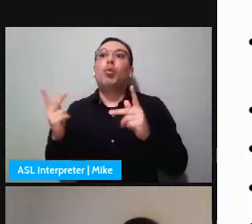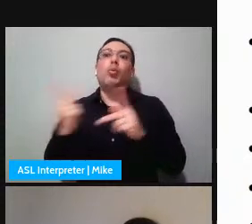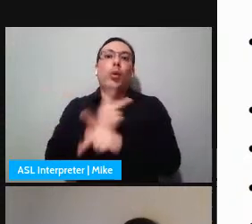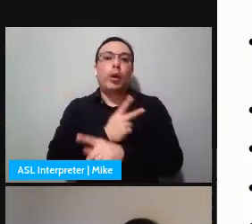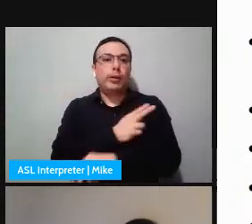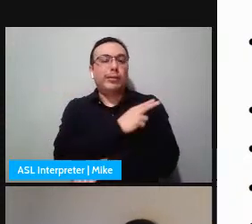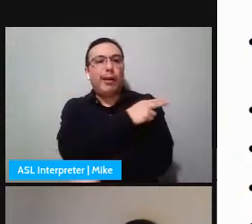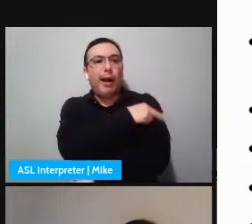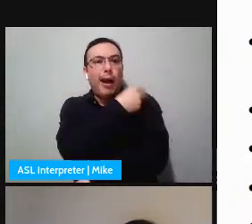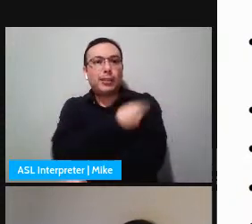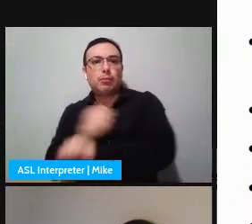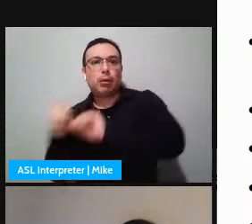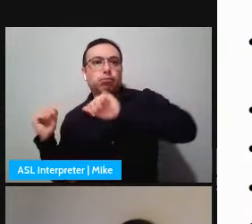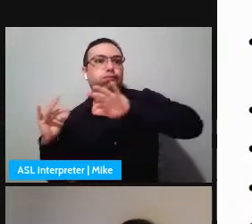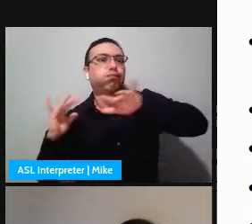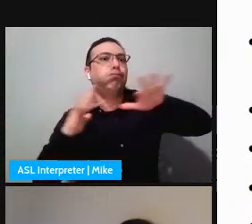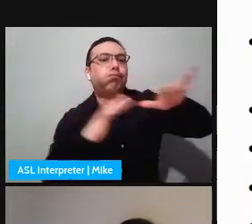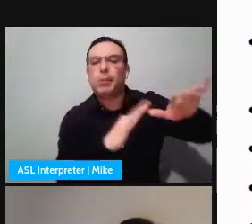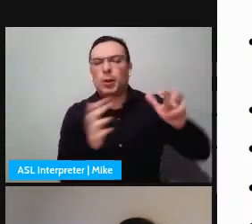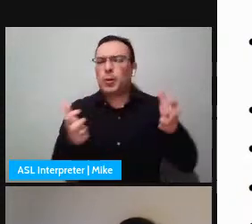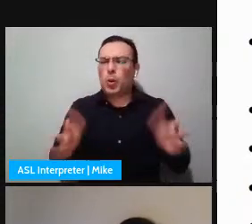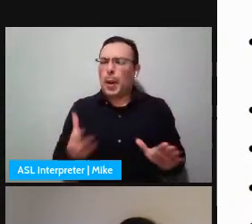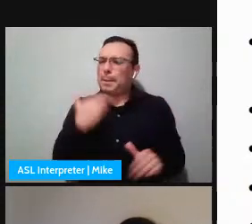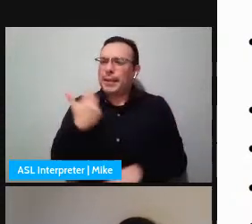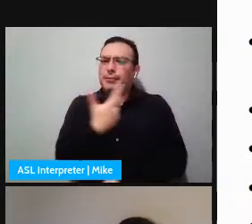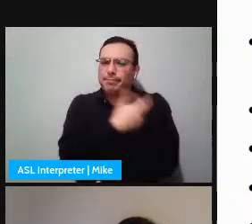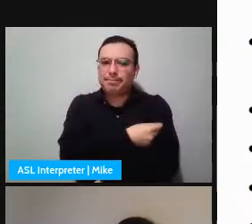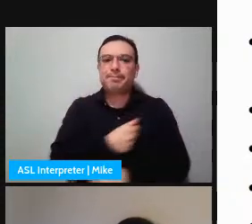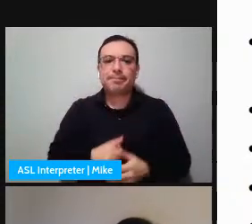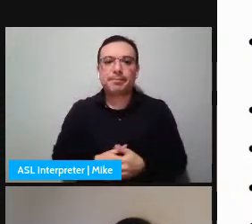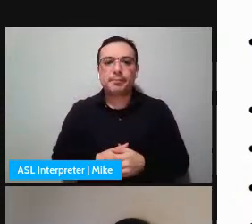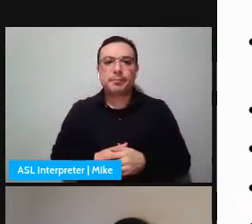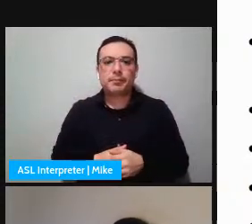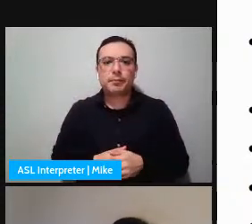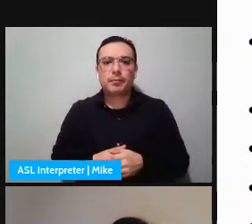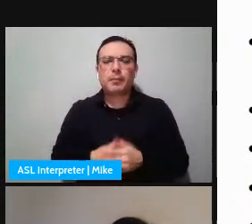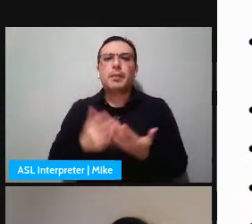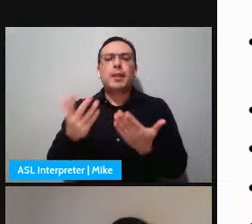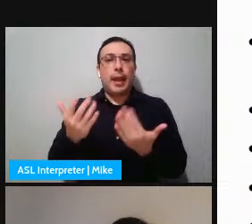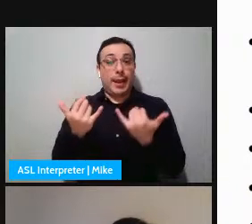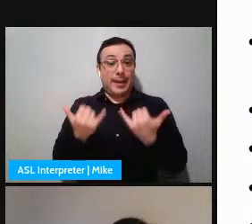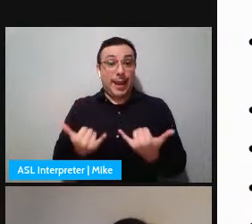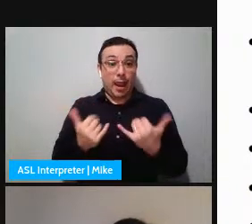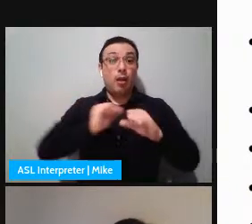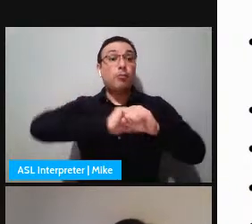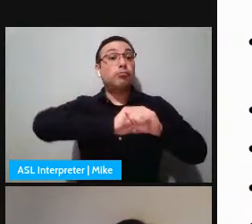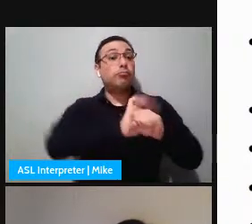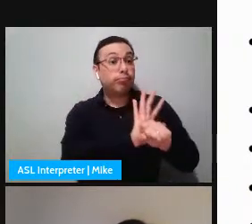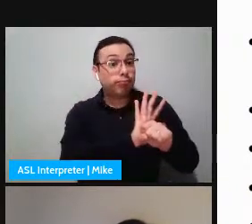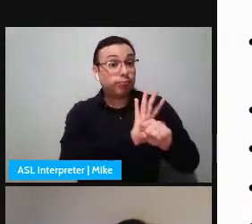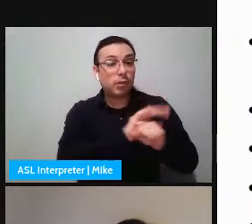have spread. How the disease caused by the new variants differs from currently circulating